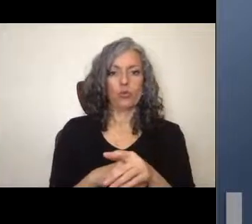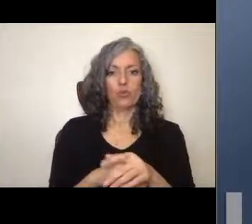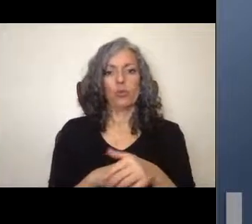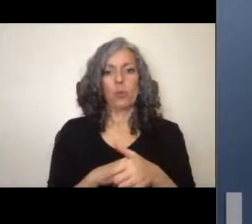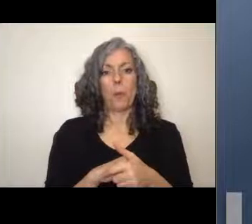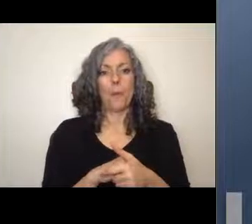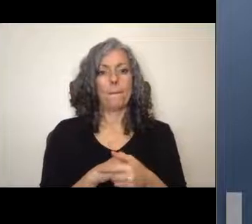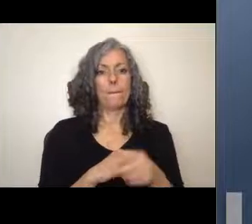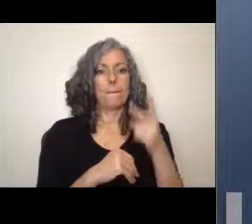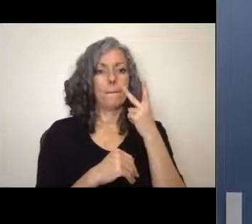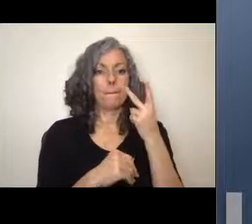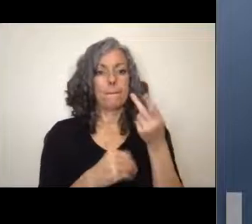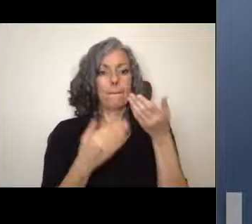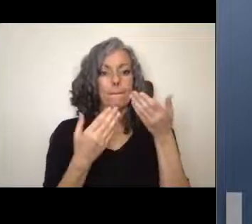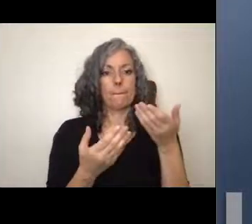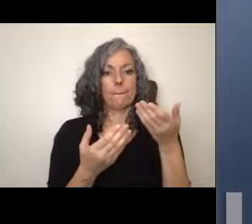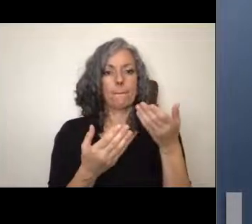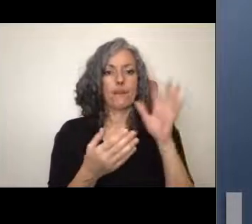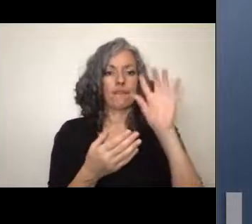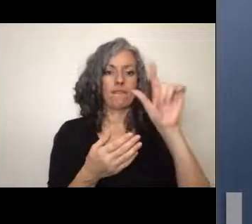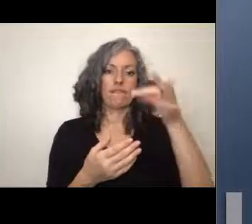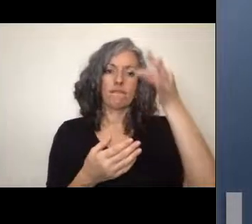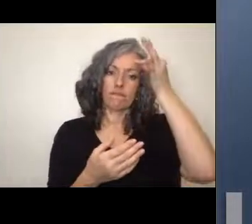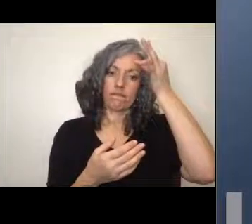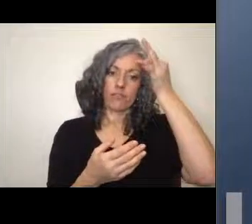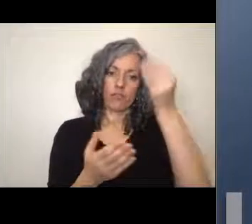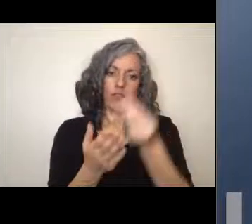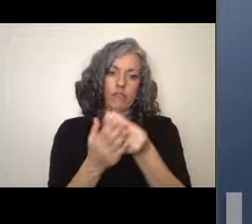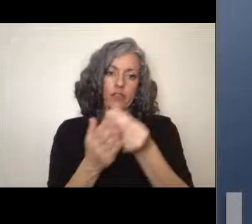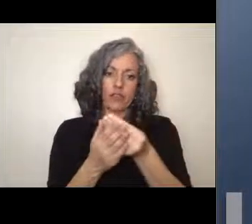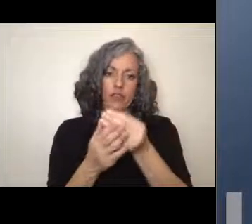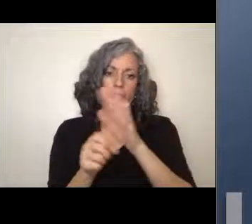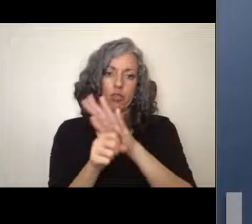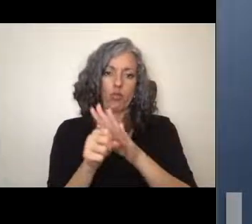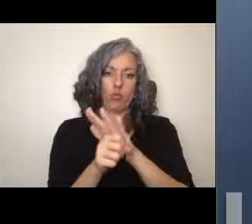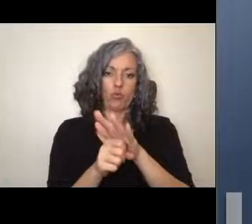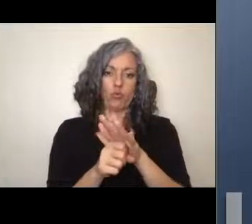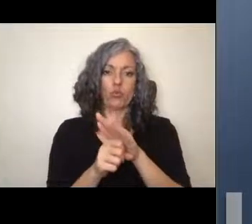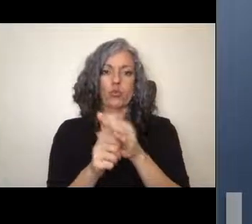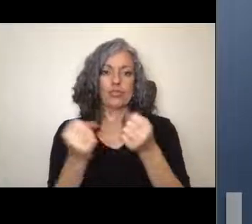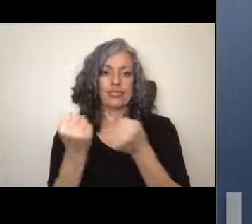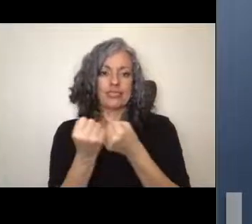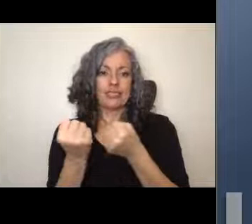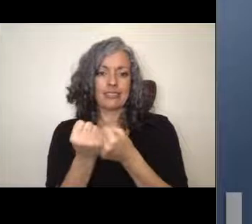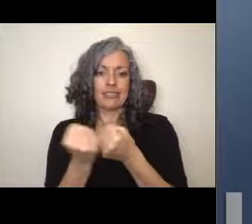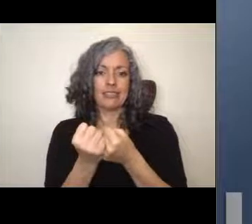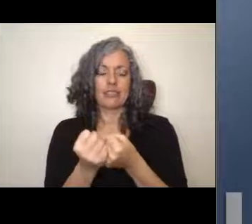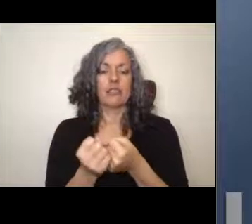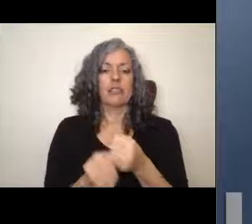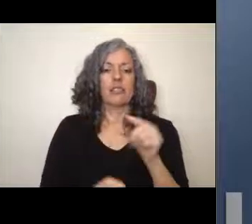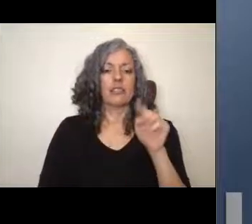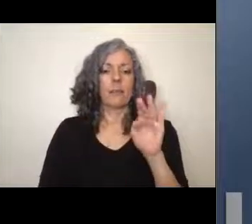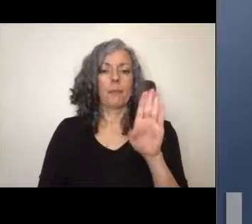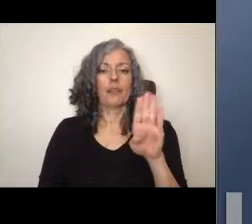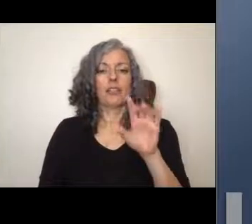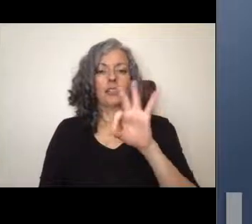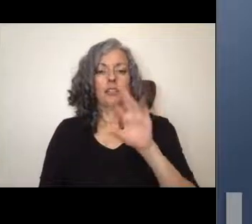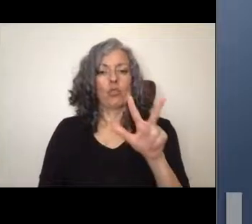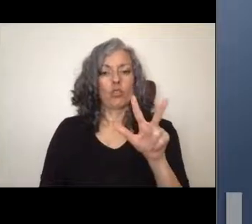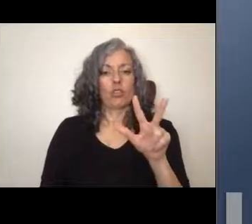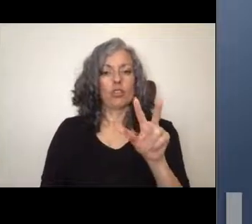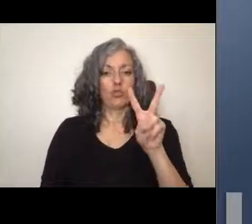$2,143,290,000 in federal funds for the local assistance federal annual allocation. Tab 93 requests to allocate $2.7 million